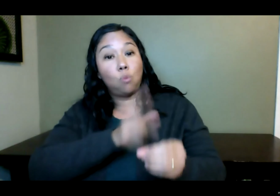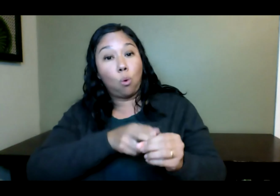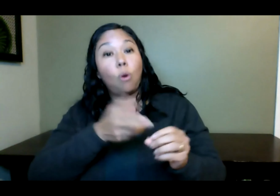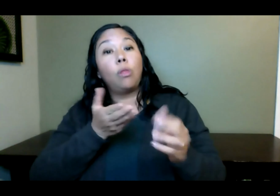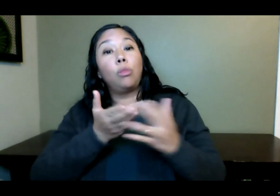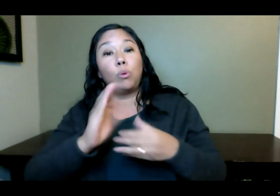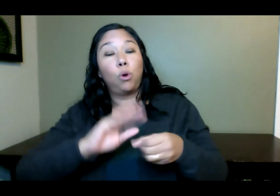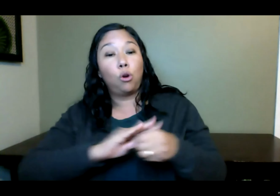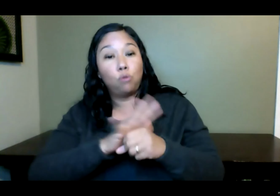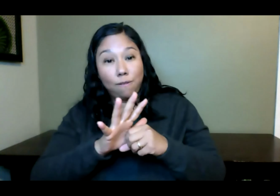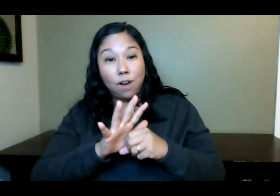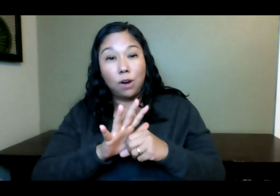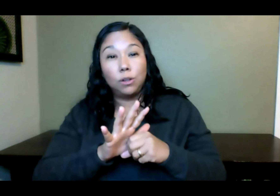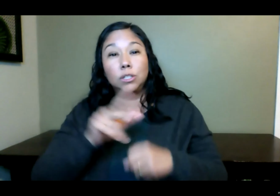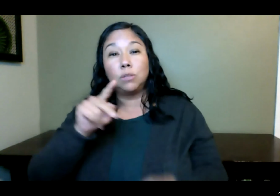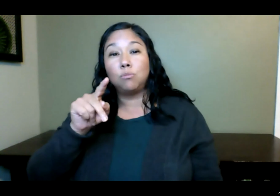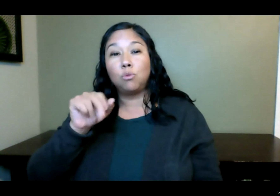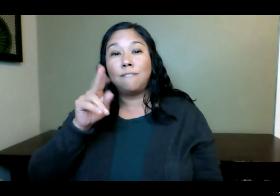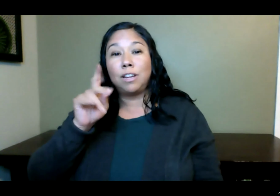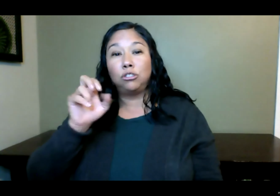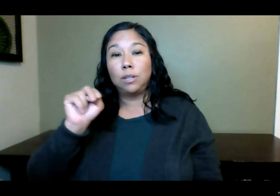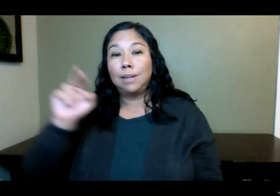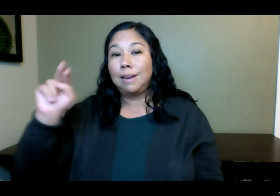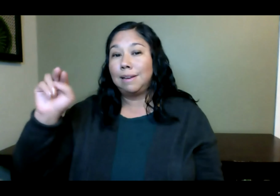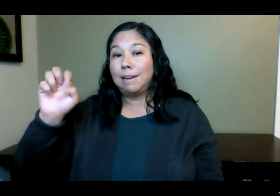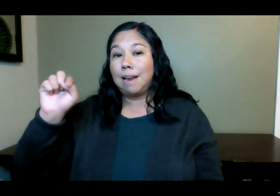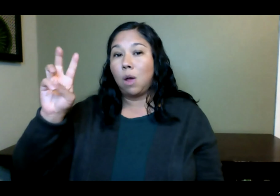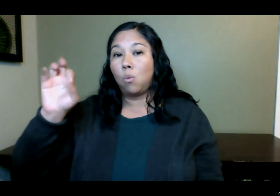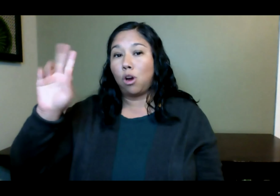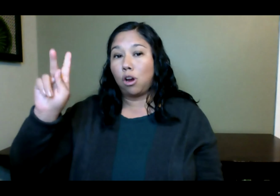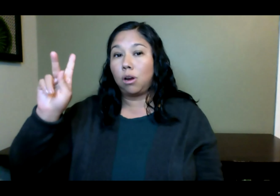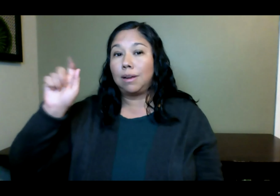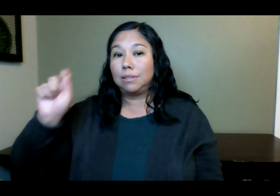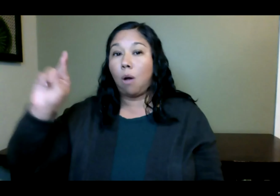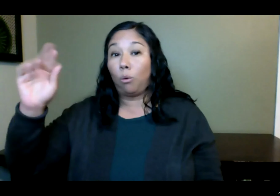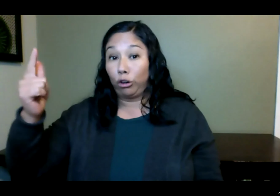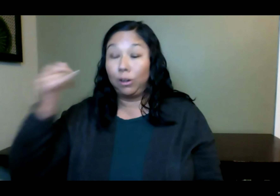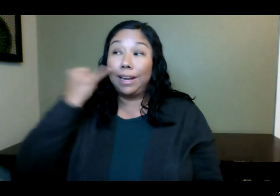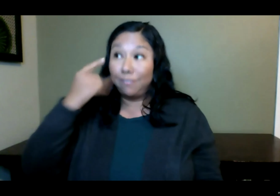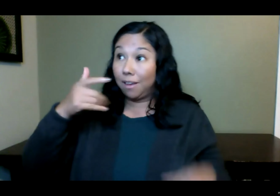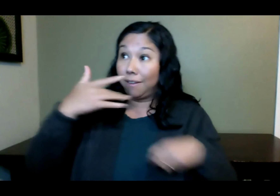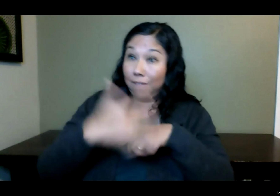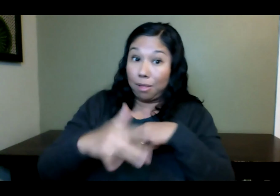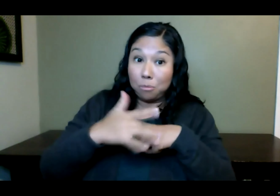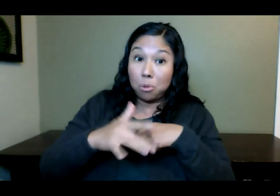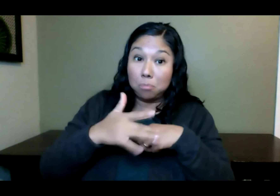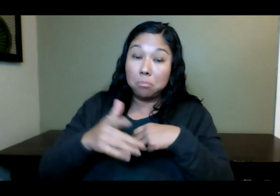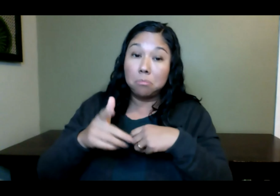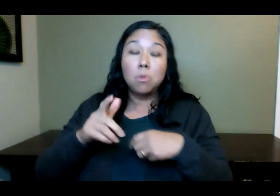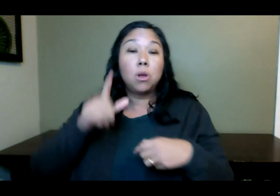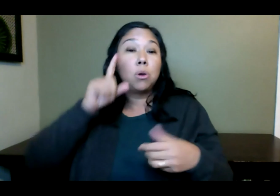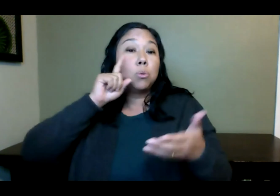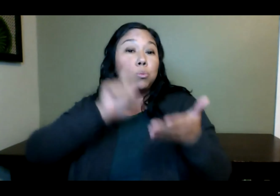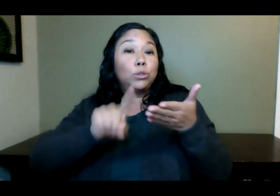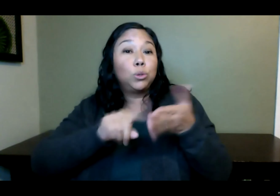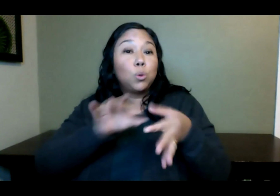Coronavirus Prevention Network, all one word, .org. If you are eligible, a clinical research coordinator will reach out to